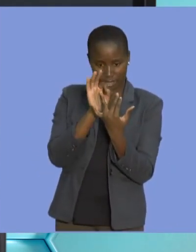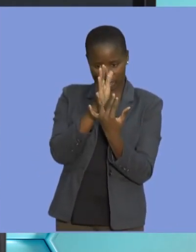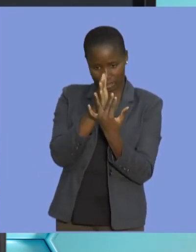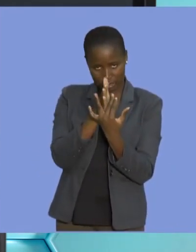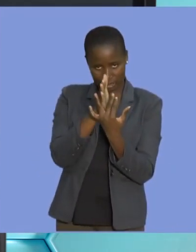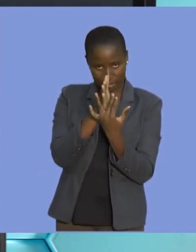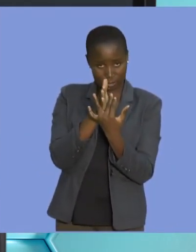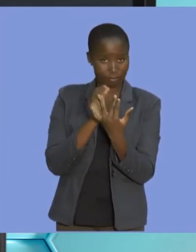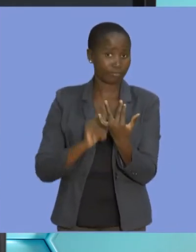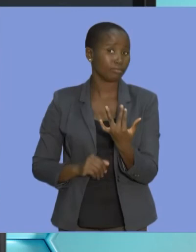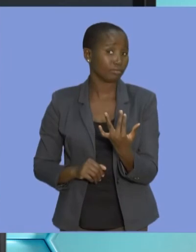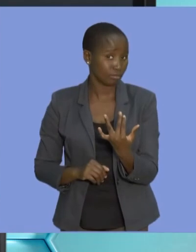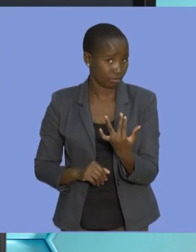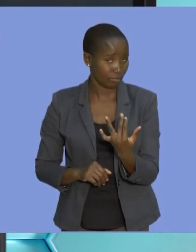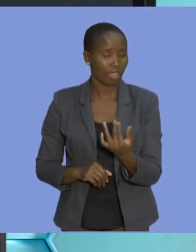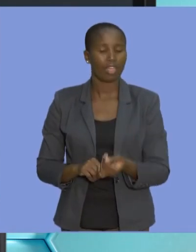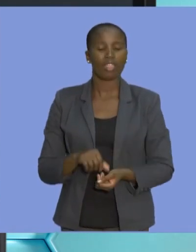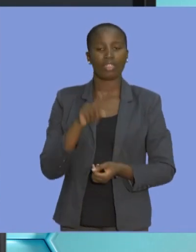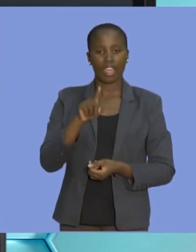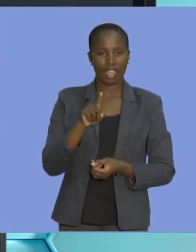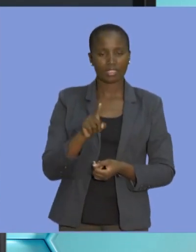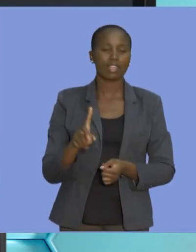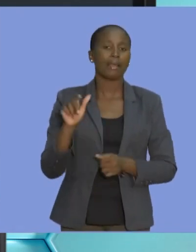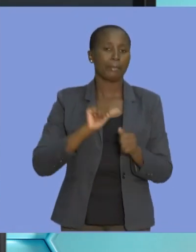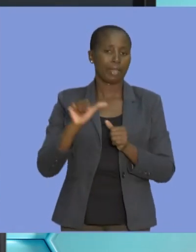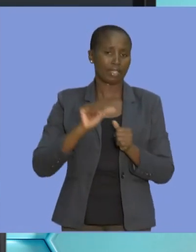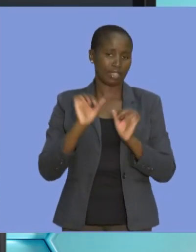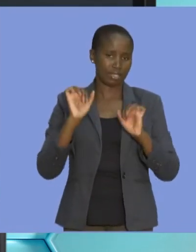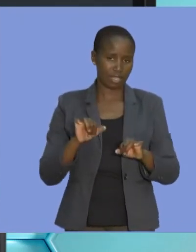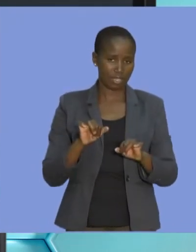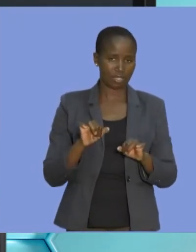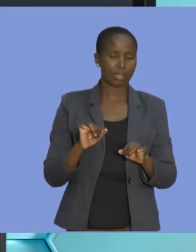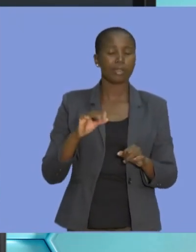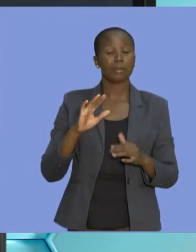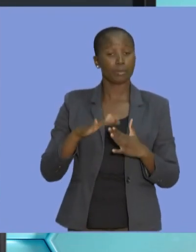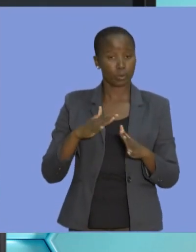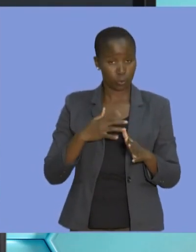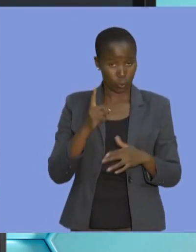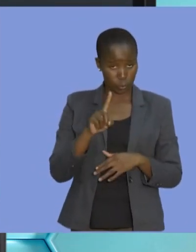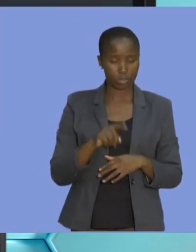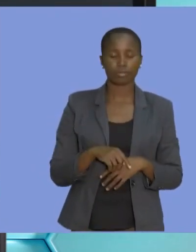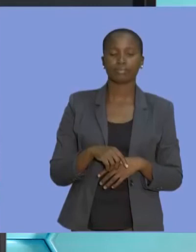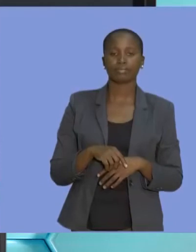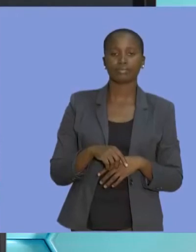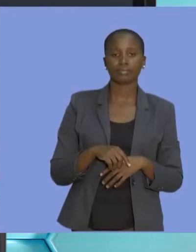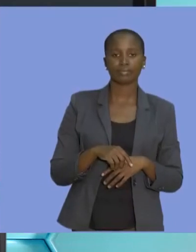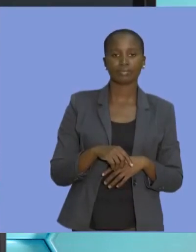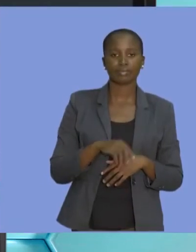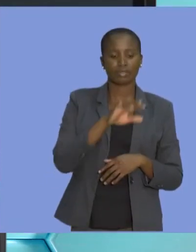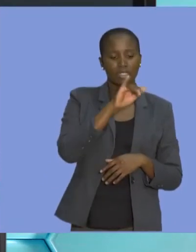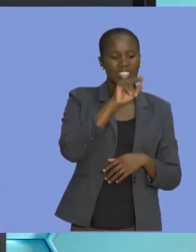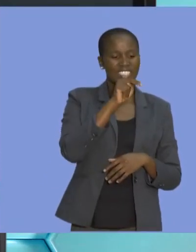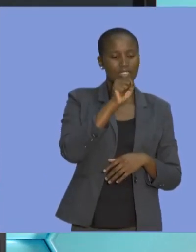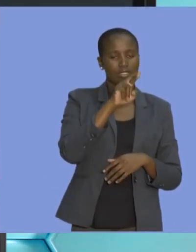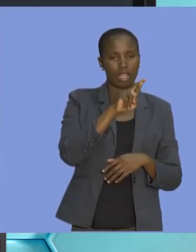And that's far better than the range, because the interquartile range is not